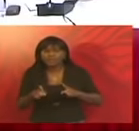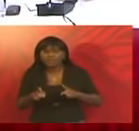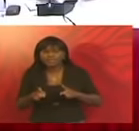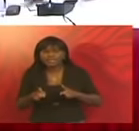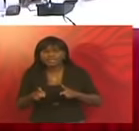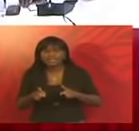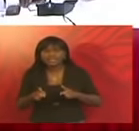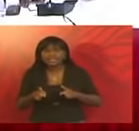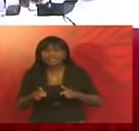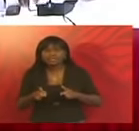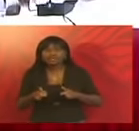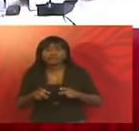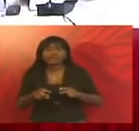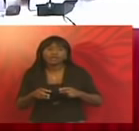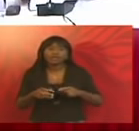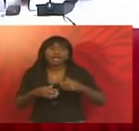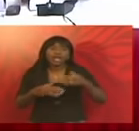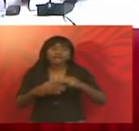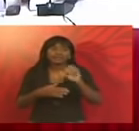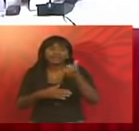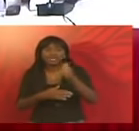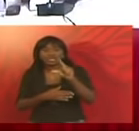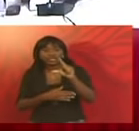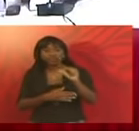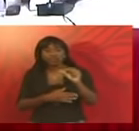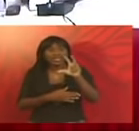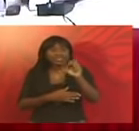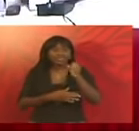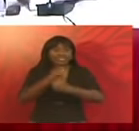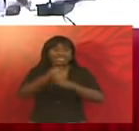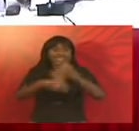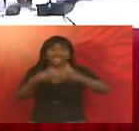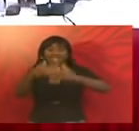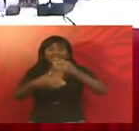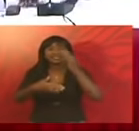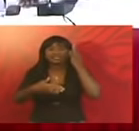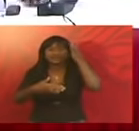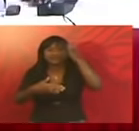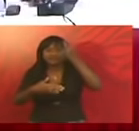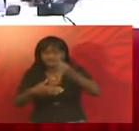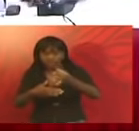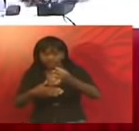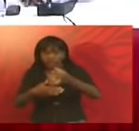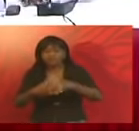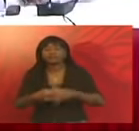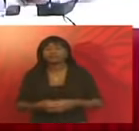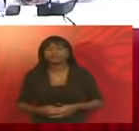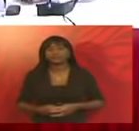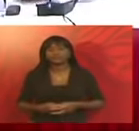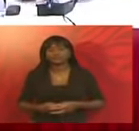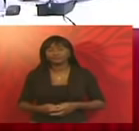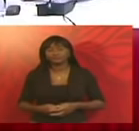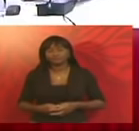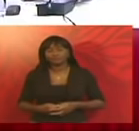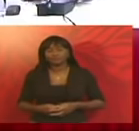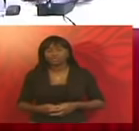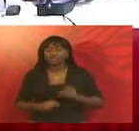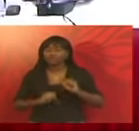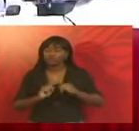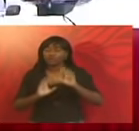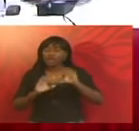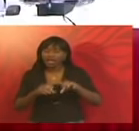what stands to happen in 10, 20, 30 years from now? And secondly, to Dr. Hines, if you would be so kind